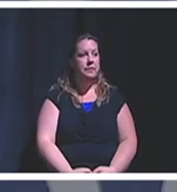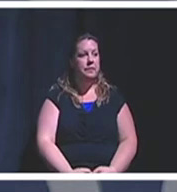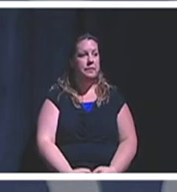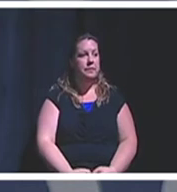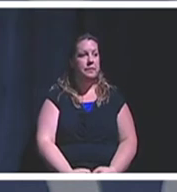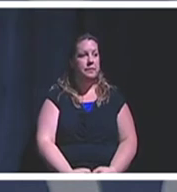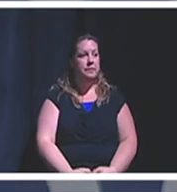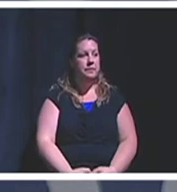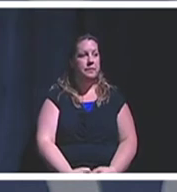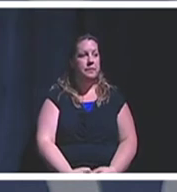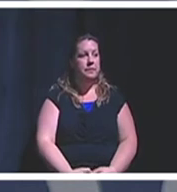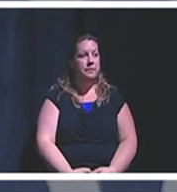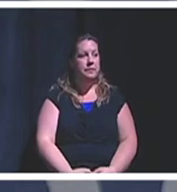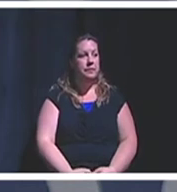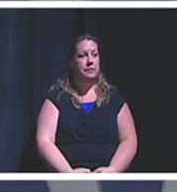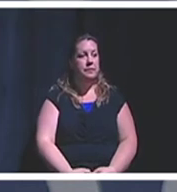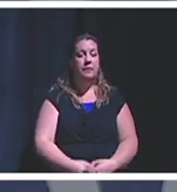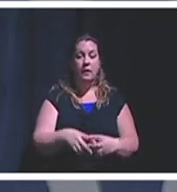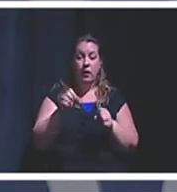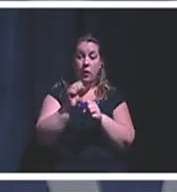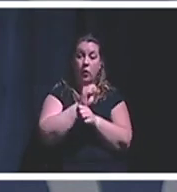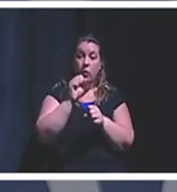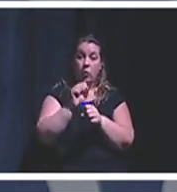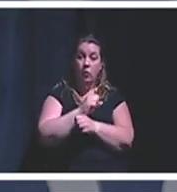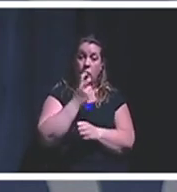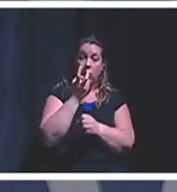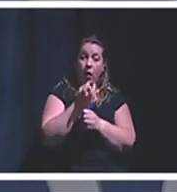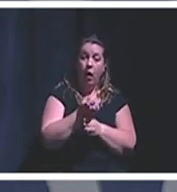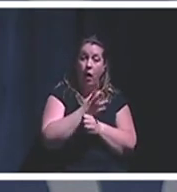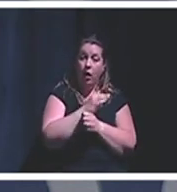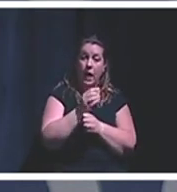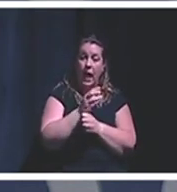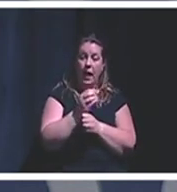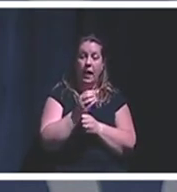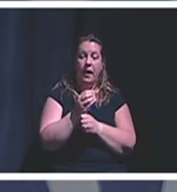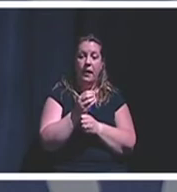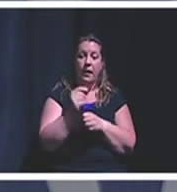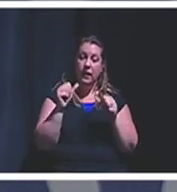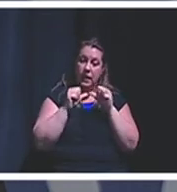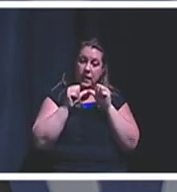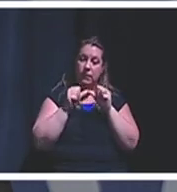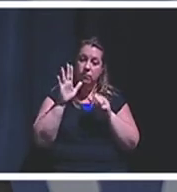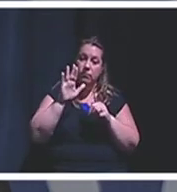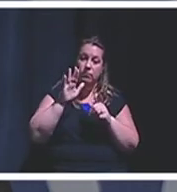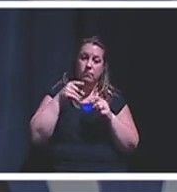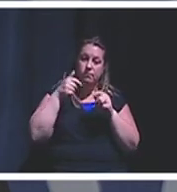in other words, work hard and keep walking the road.